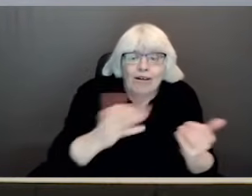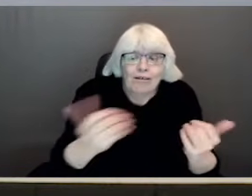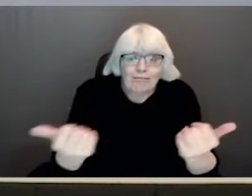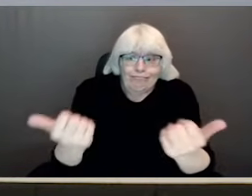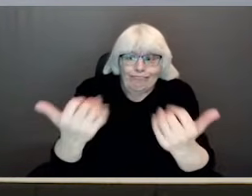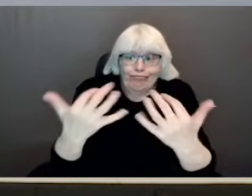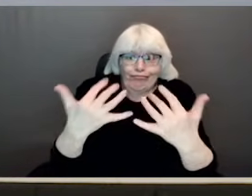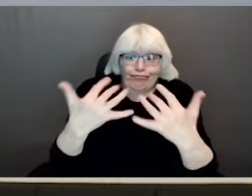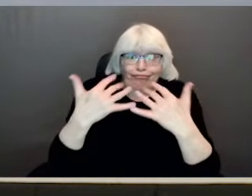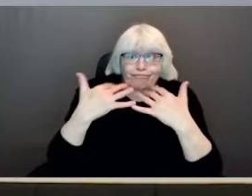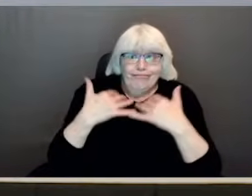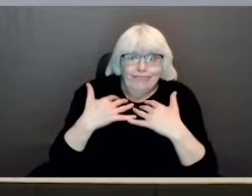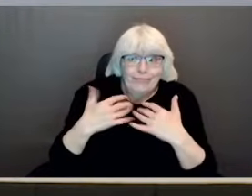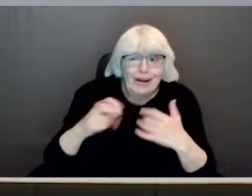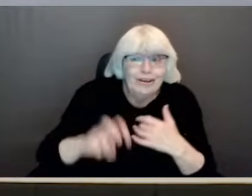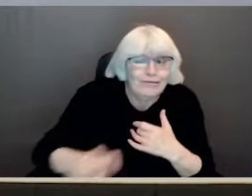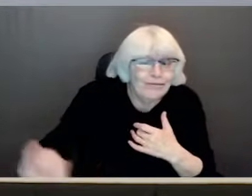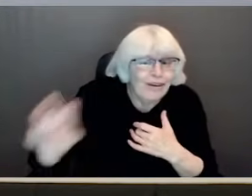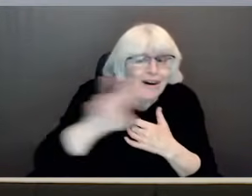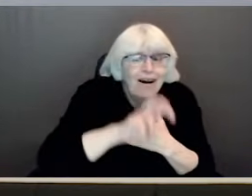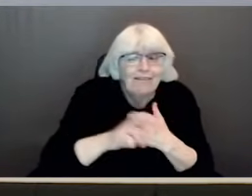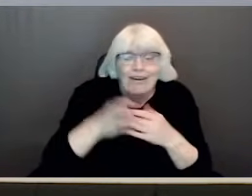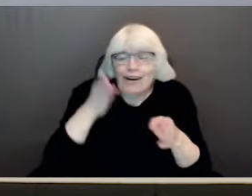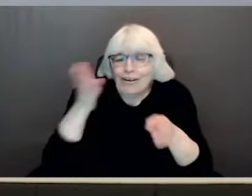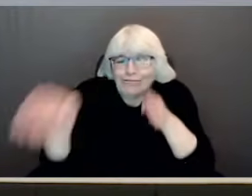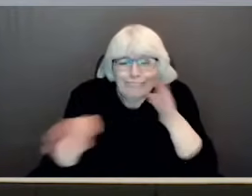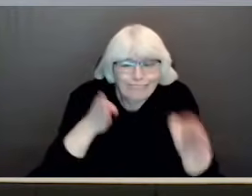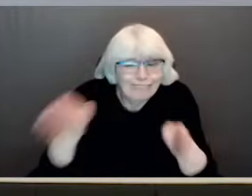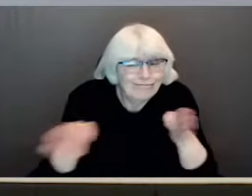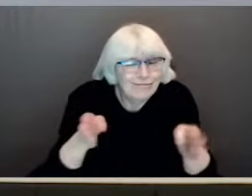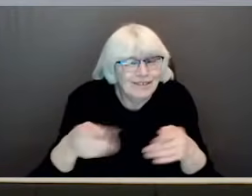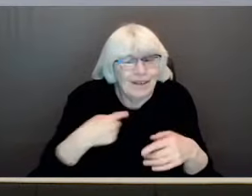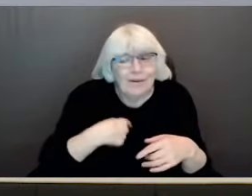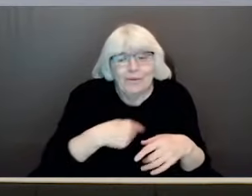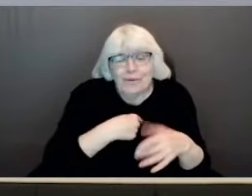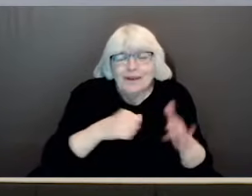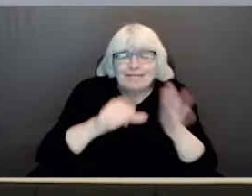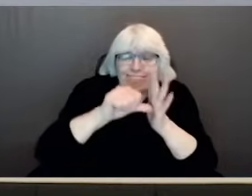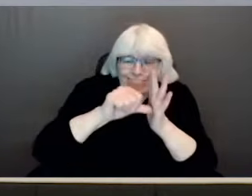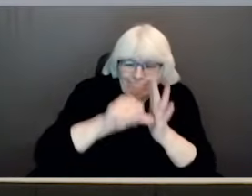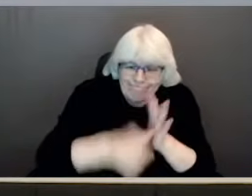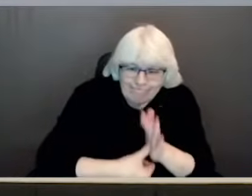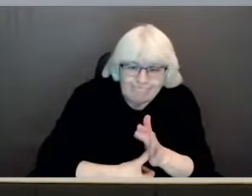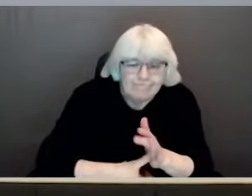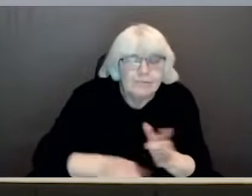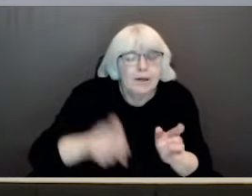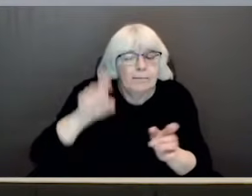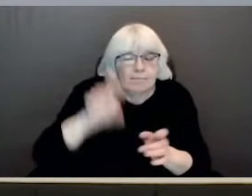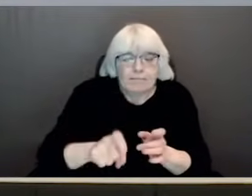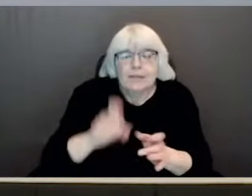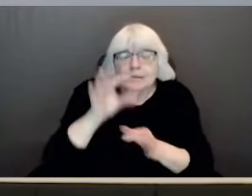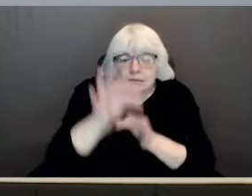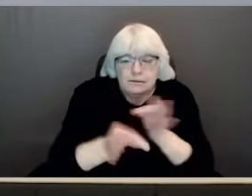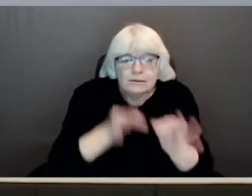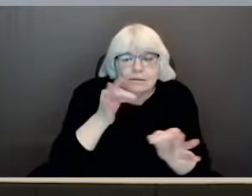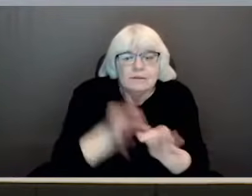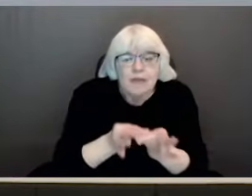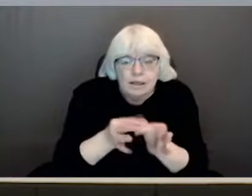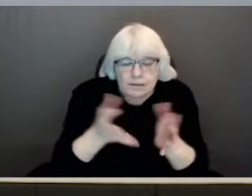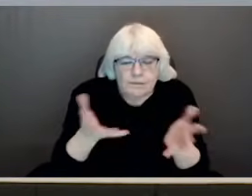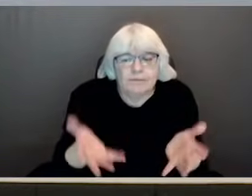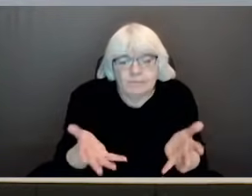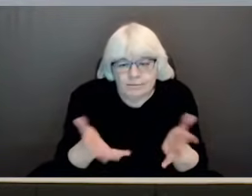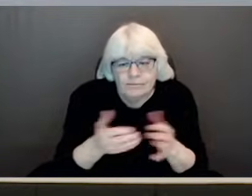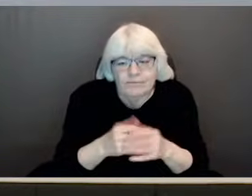to emphasize that. And for my next question, any more information you can give me on 3rd doses? I just want to make sure